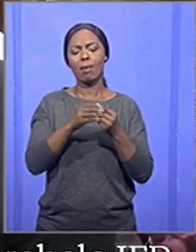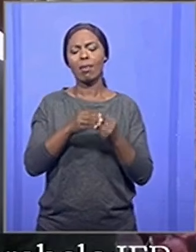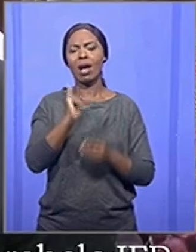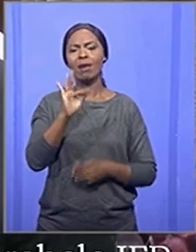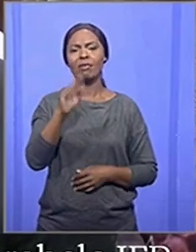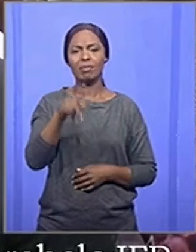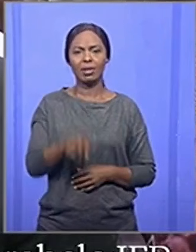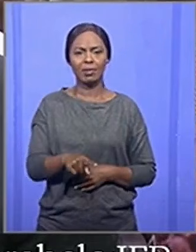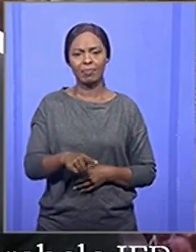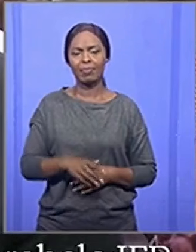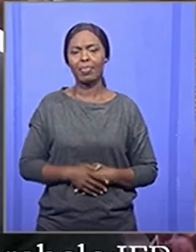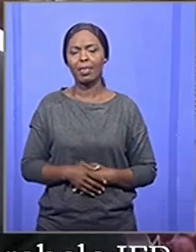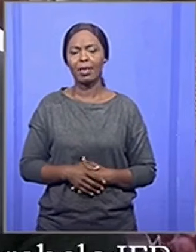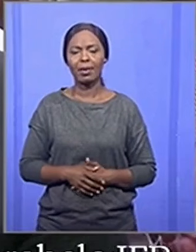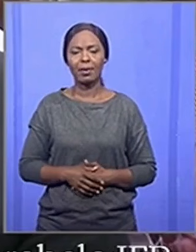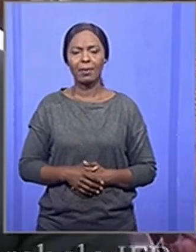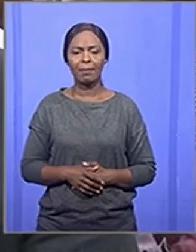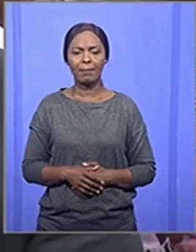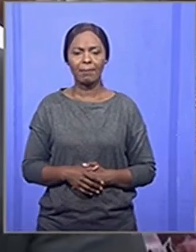the community.